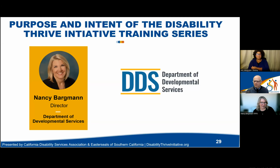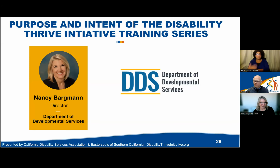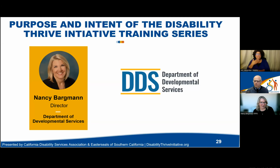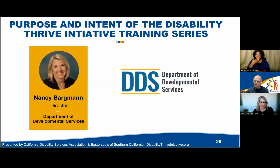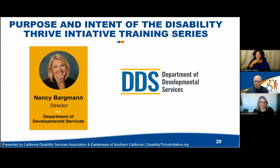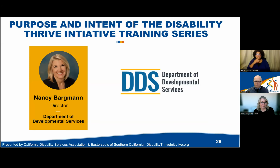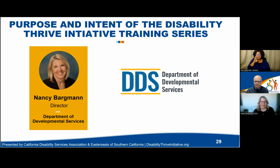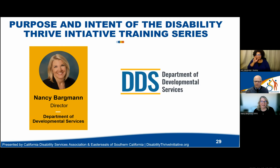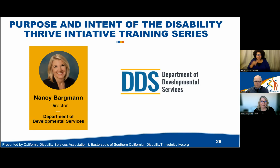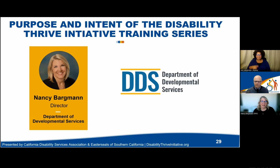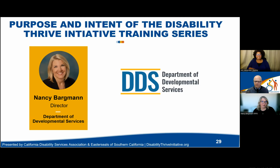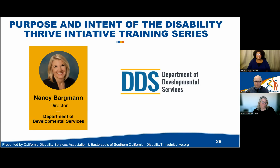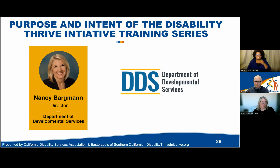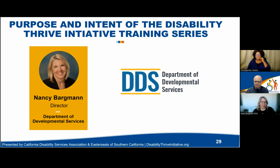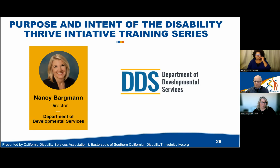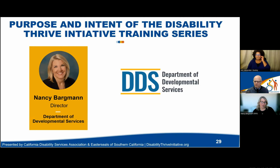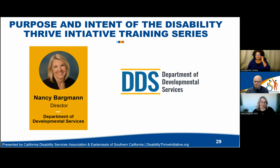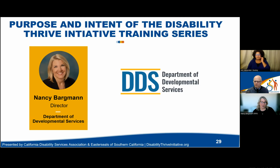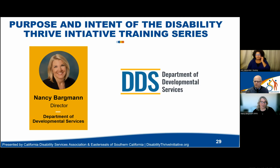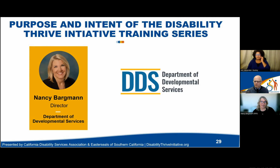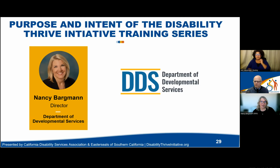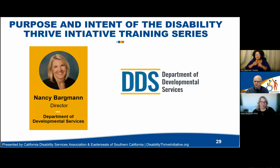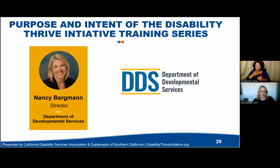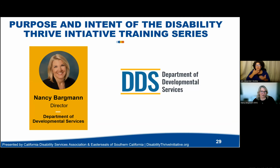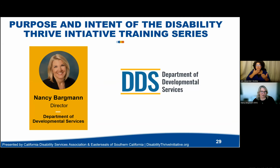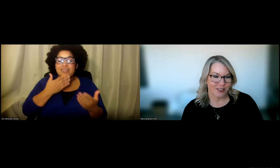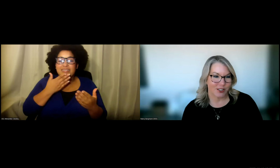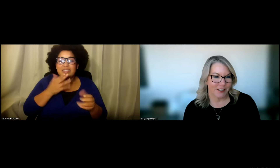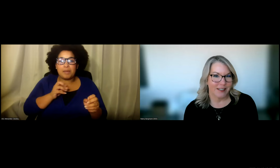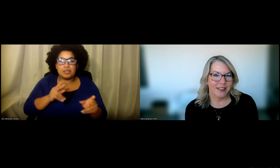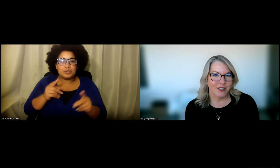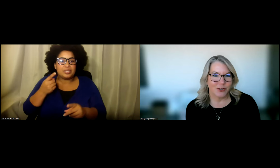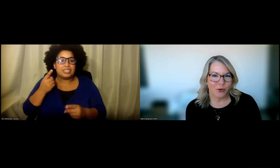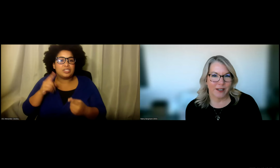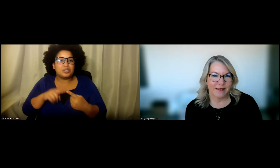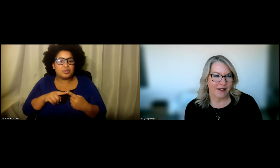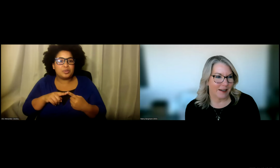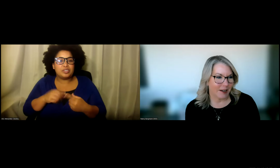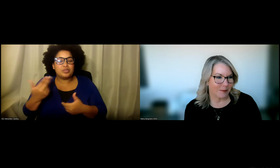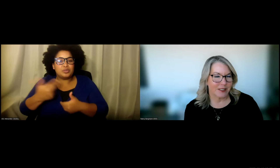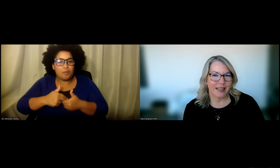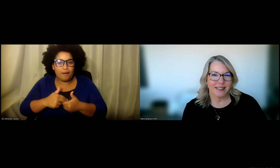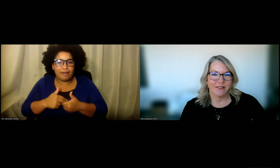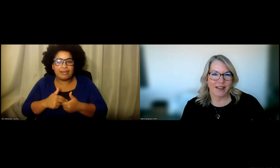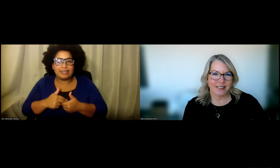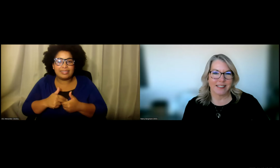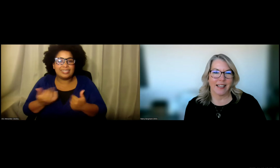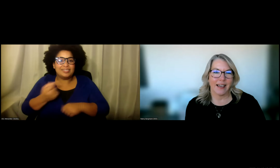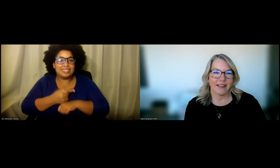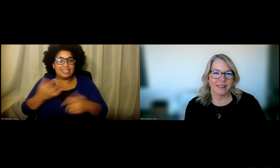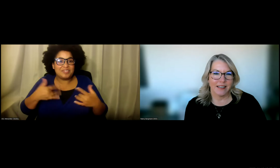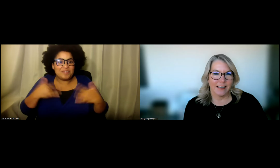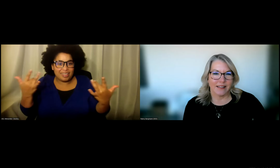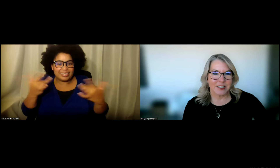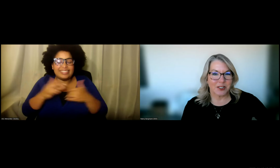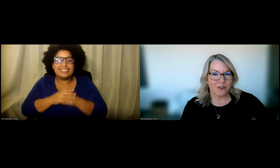Barry. And I really, really appreciate the opportunity to join today's event.